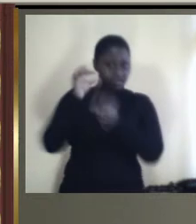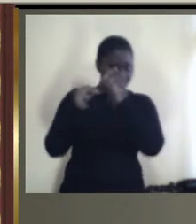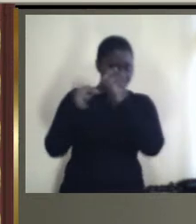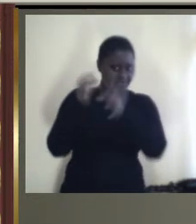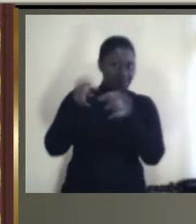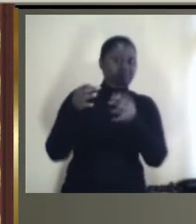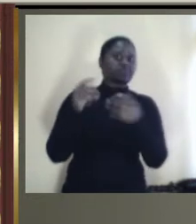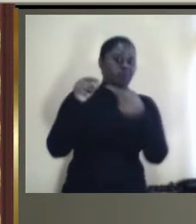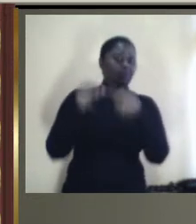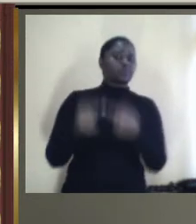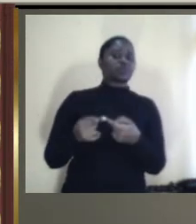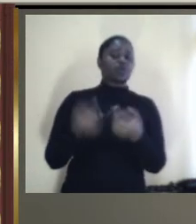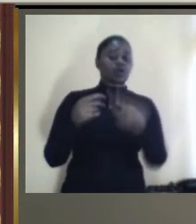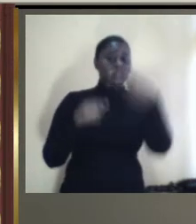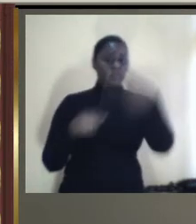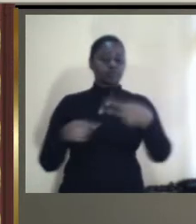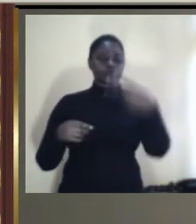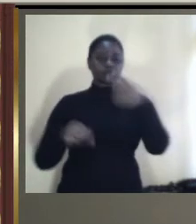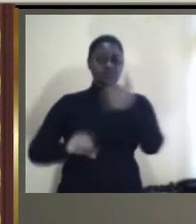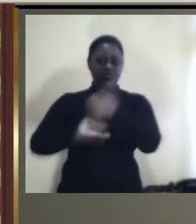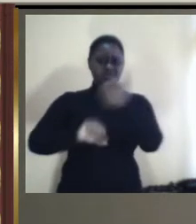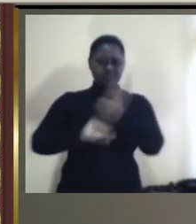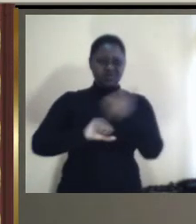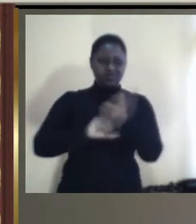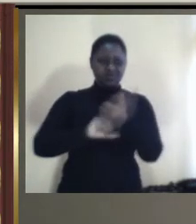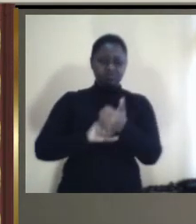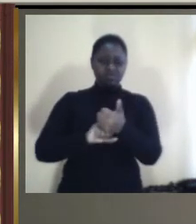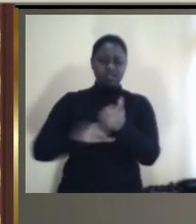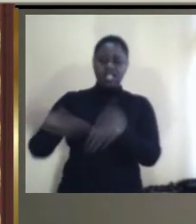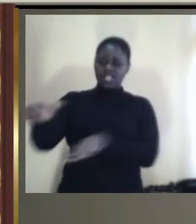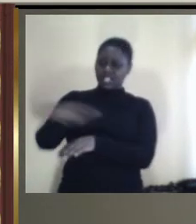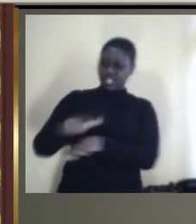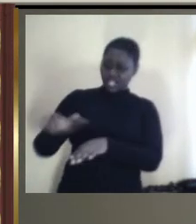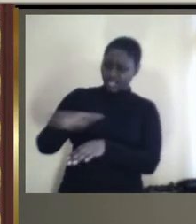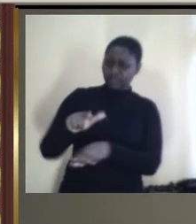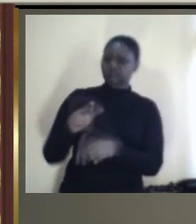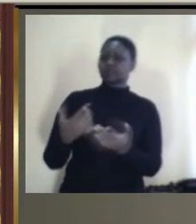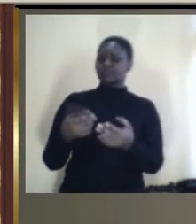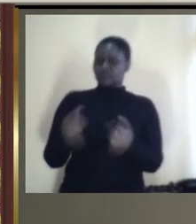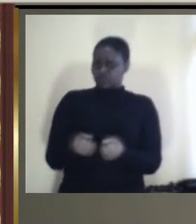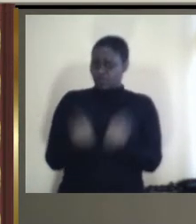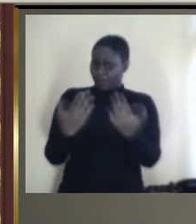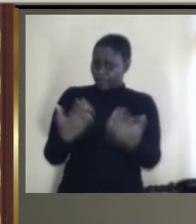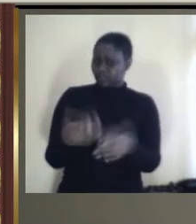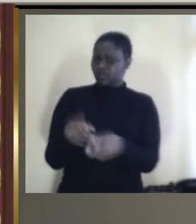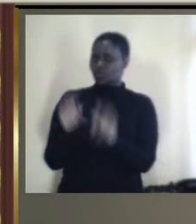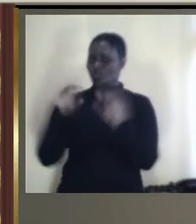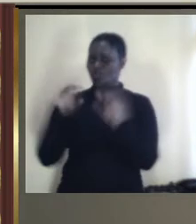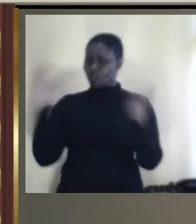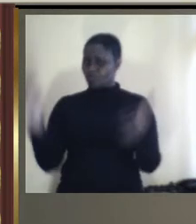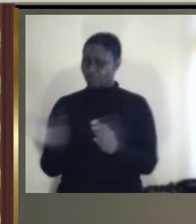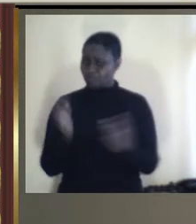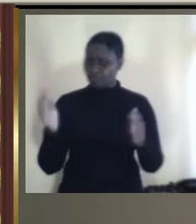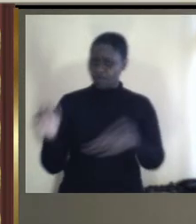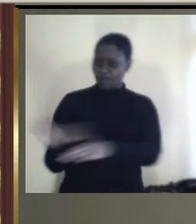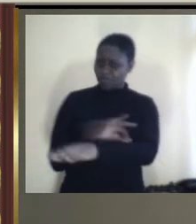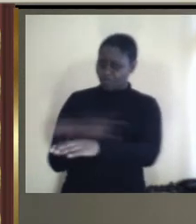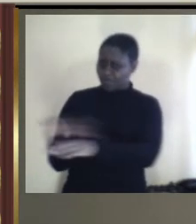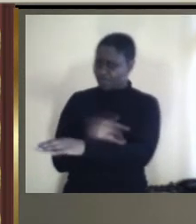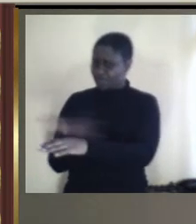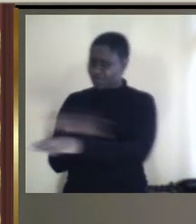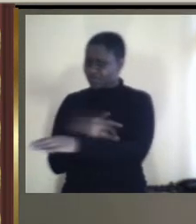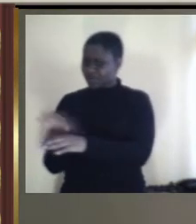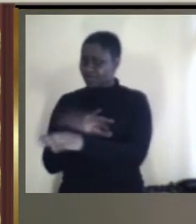point. Number two, support the large-scale and smallholder producers in organizing the smallholder producers